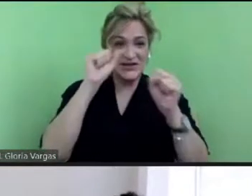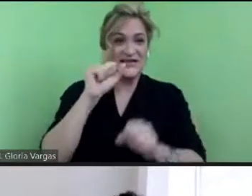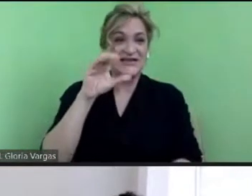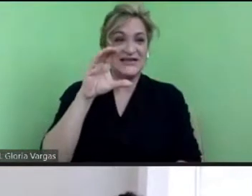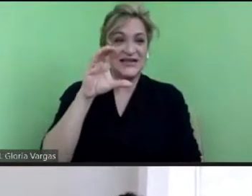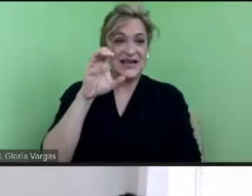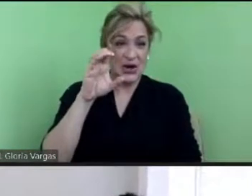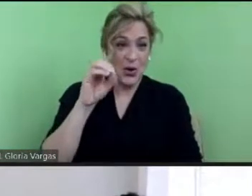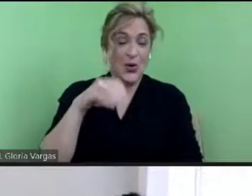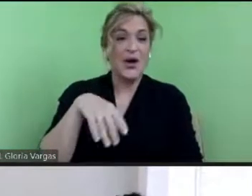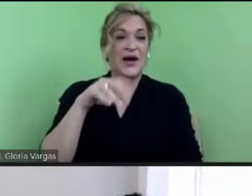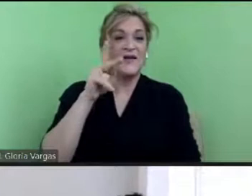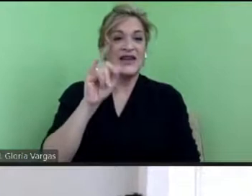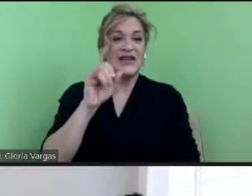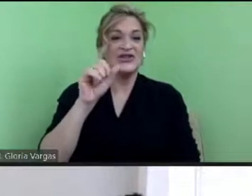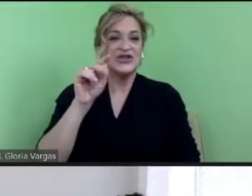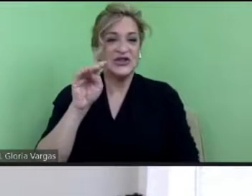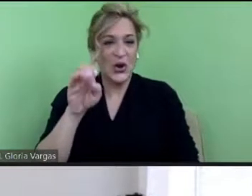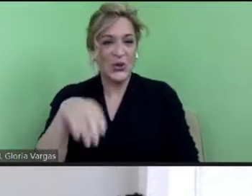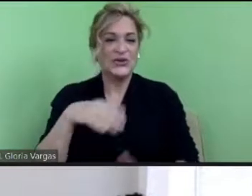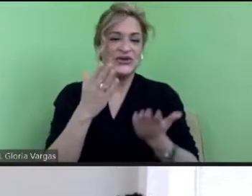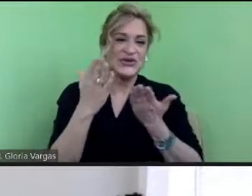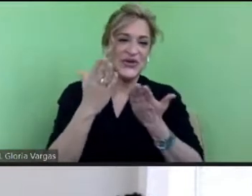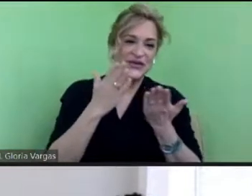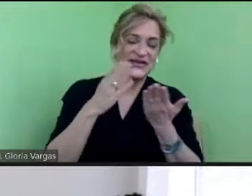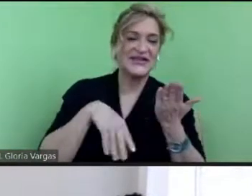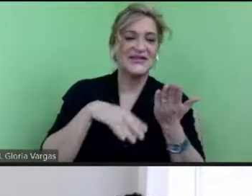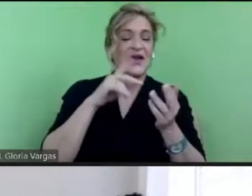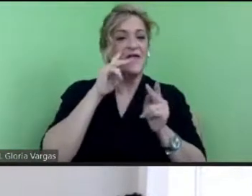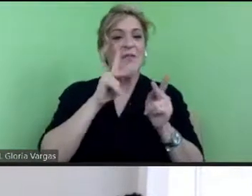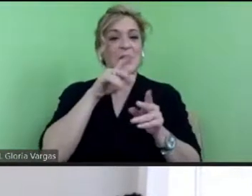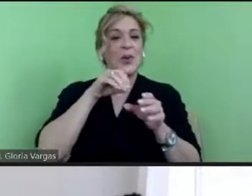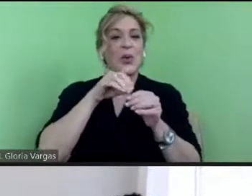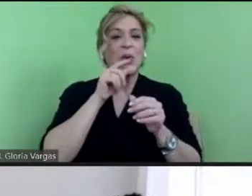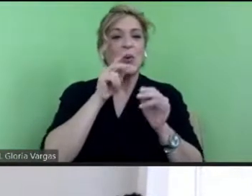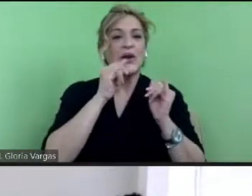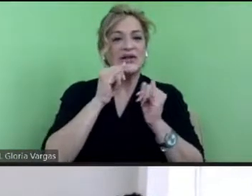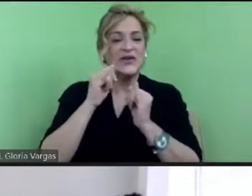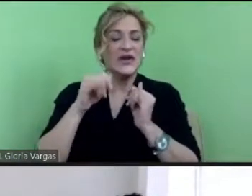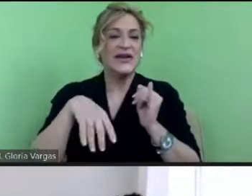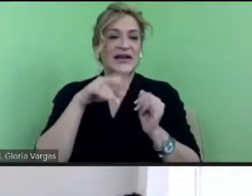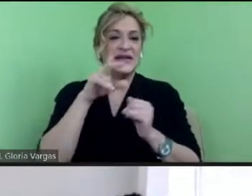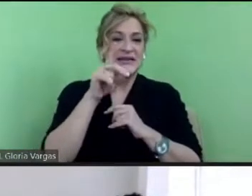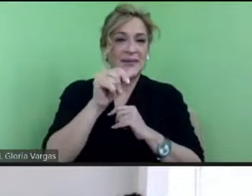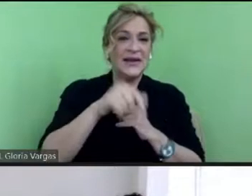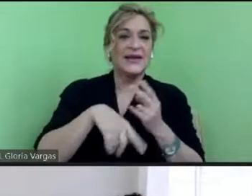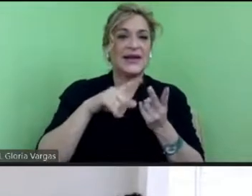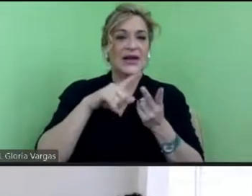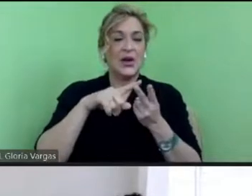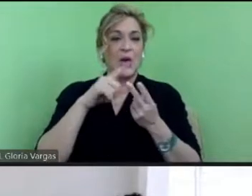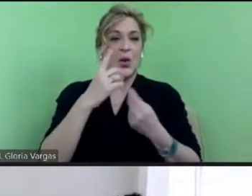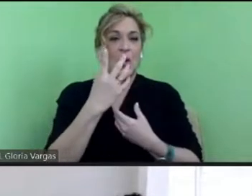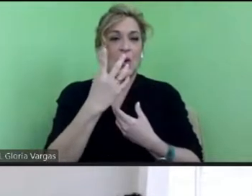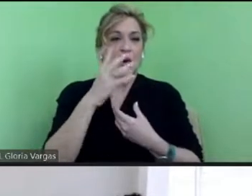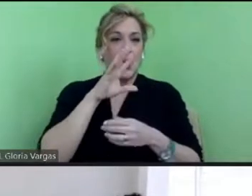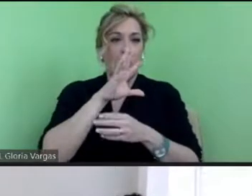and supports for individuals with intellectual disability, autism, and psychosocial disability. I